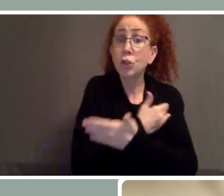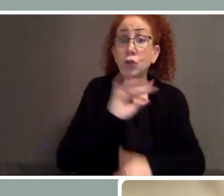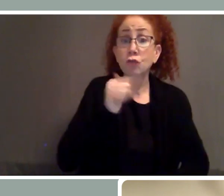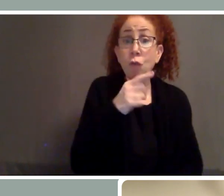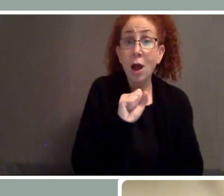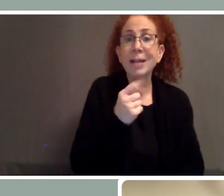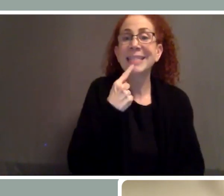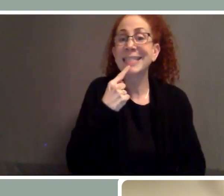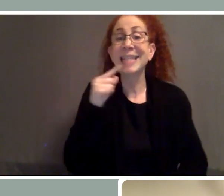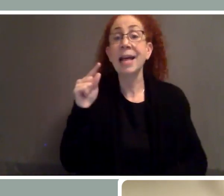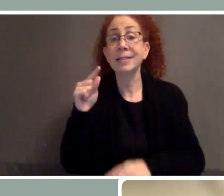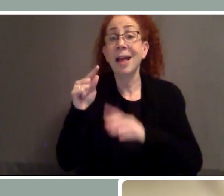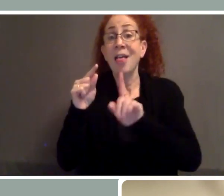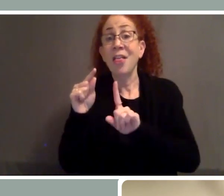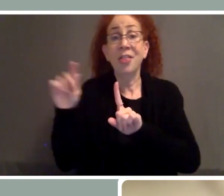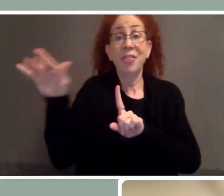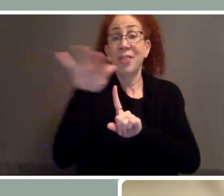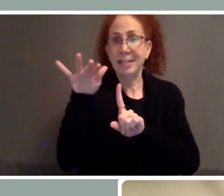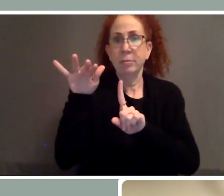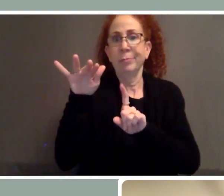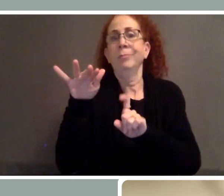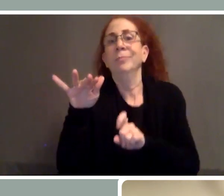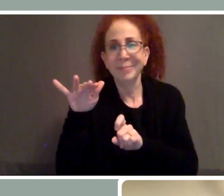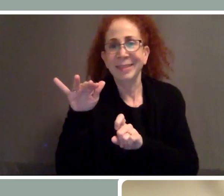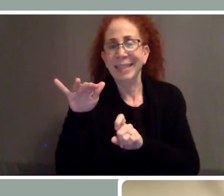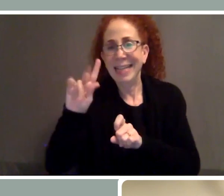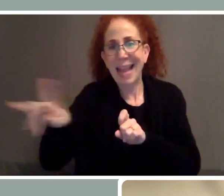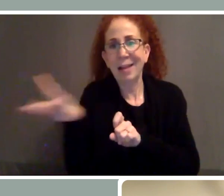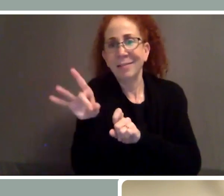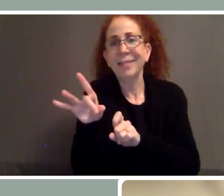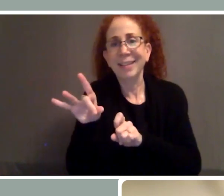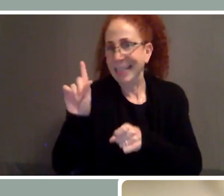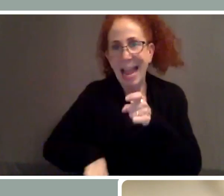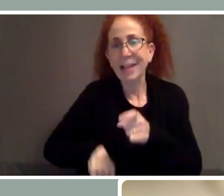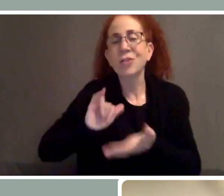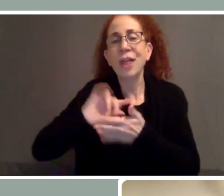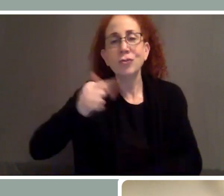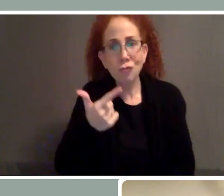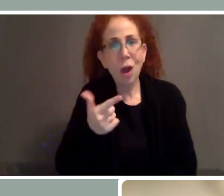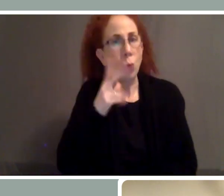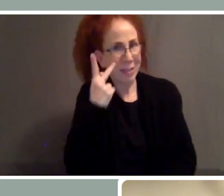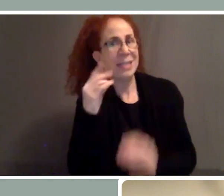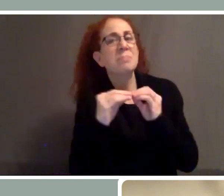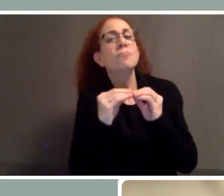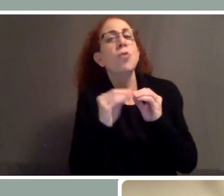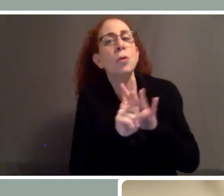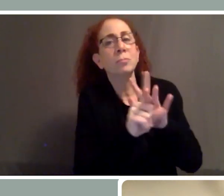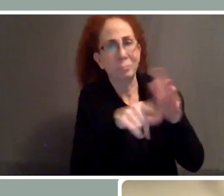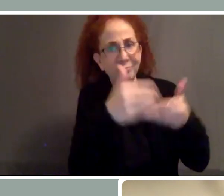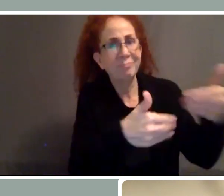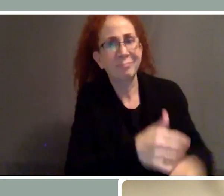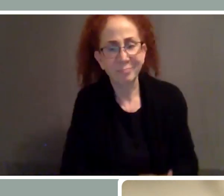of the antenna, degrades the antenna in a different way than other drugs have. So that's a drug that we'll see moving forward as